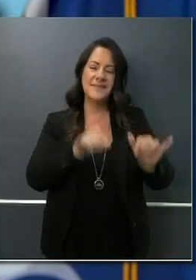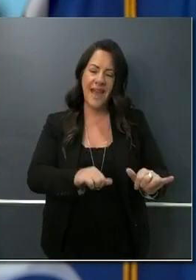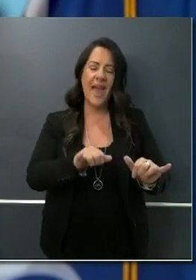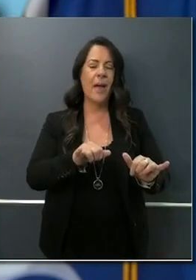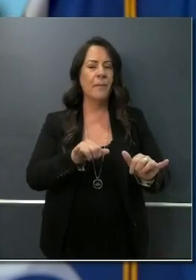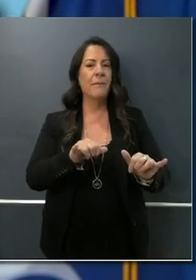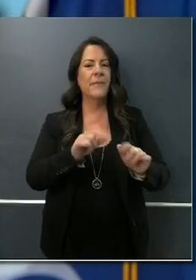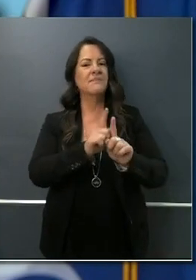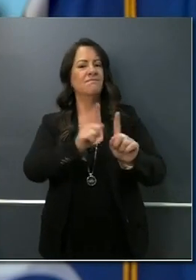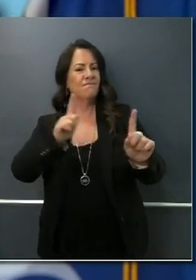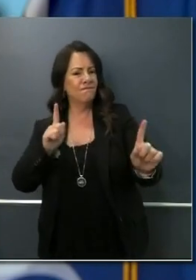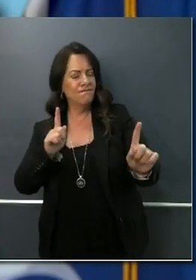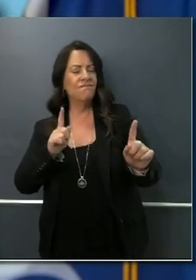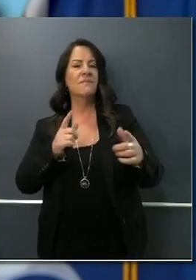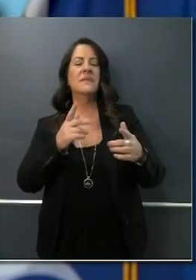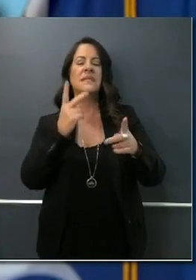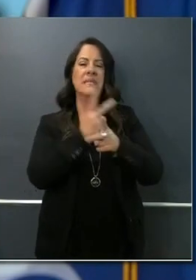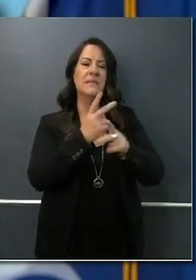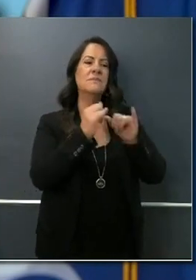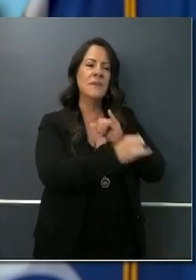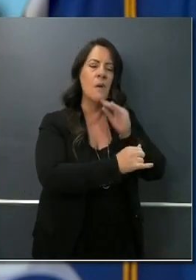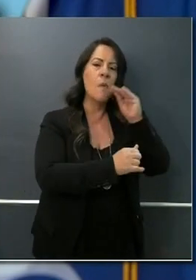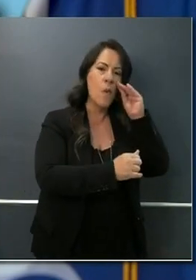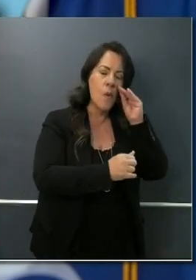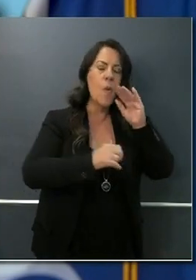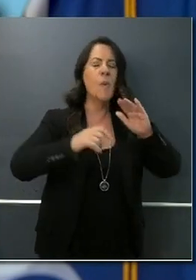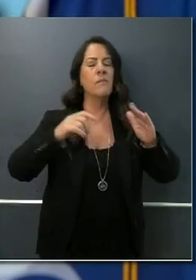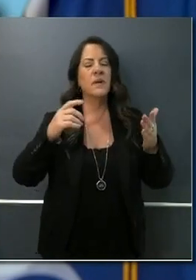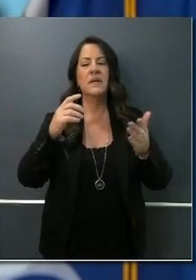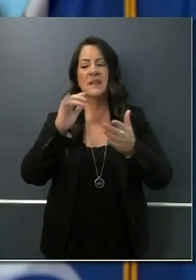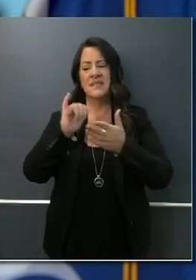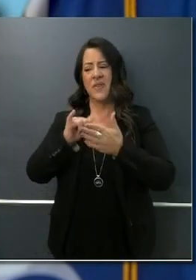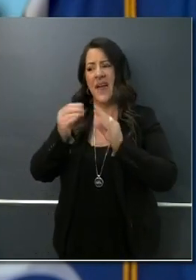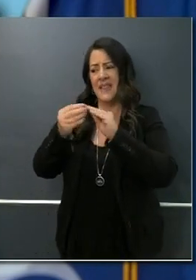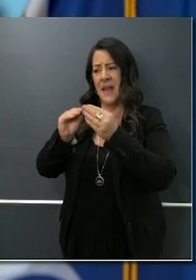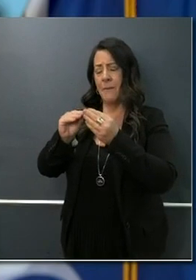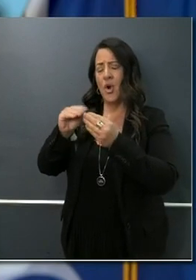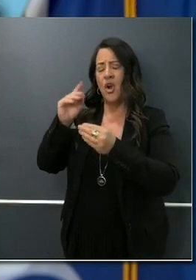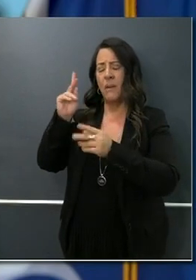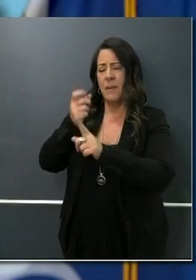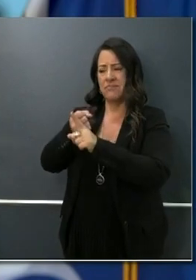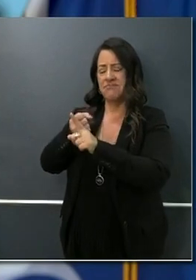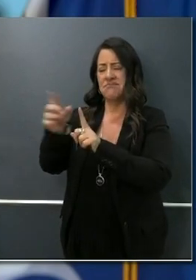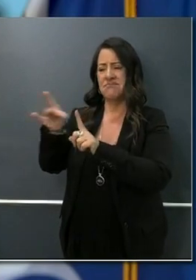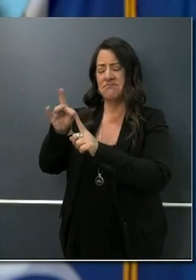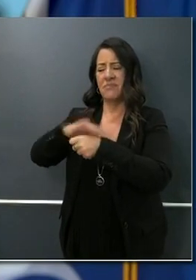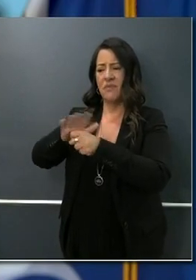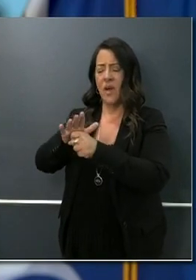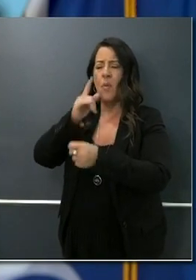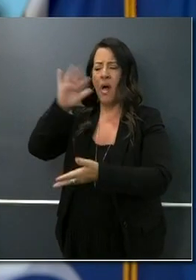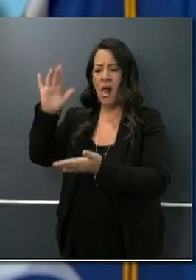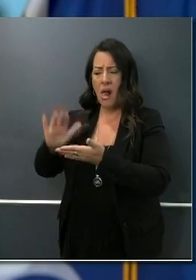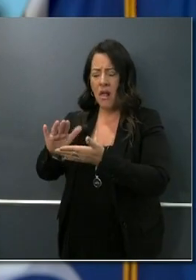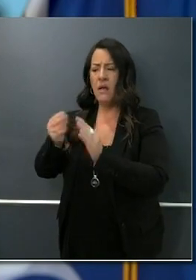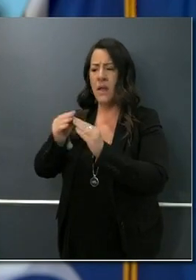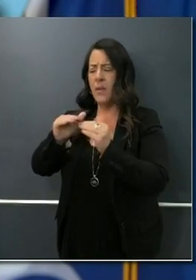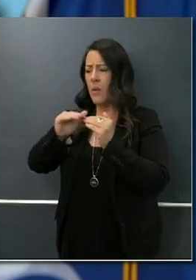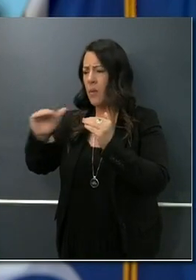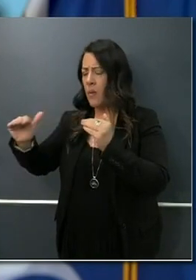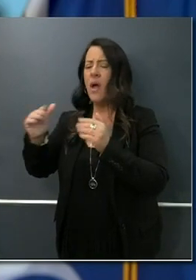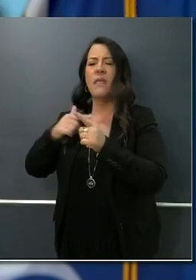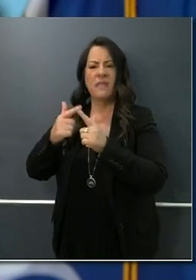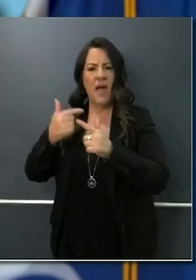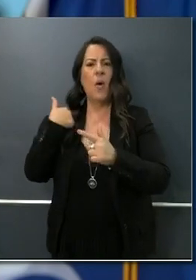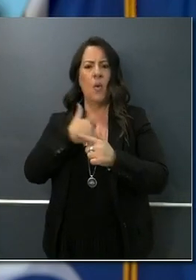going to slow down our ability to reopen this economy, our ability to adapt and modify this stay-at-home order. As I